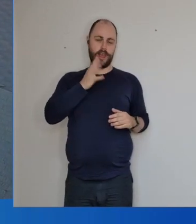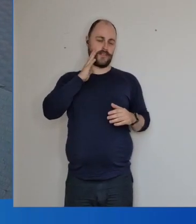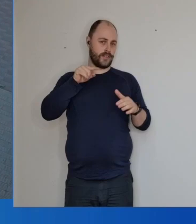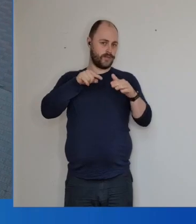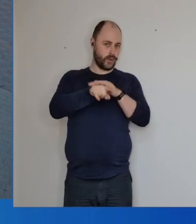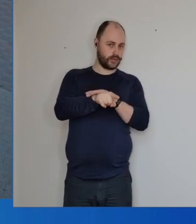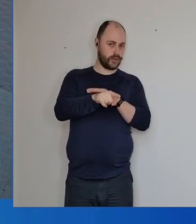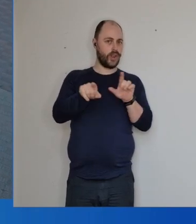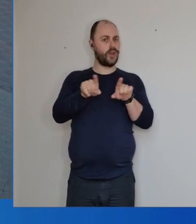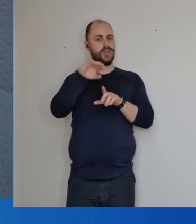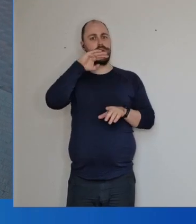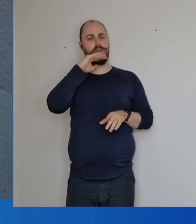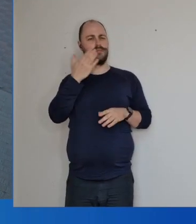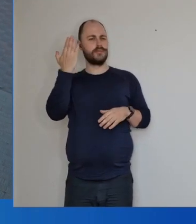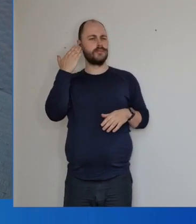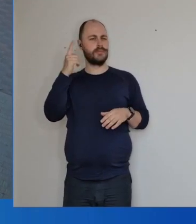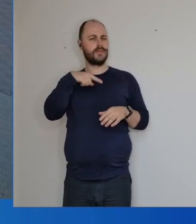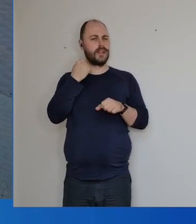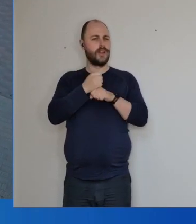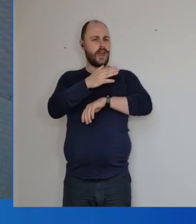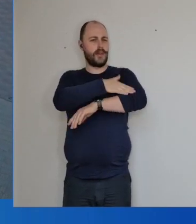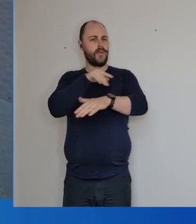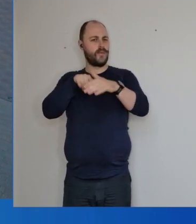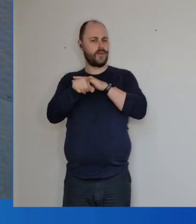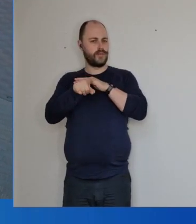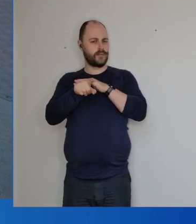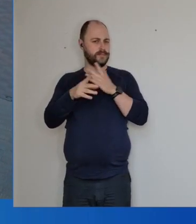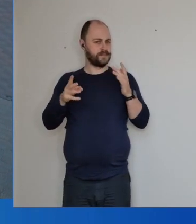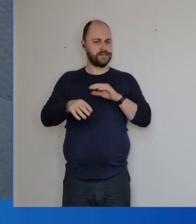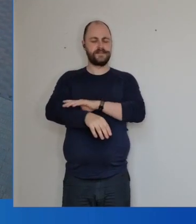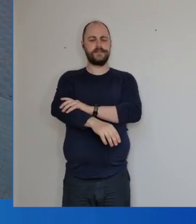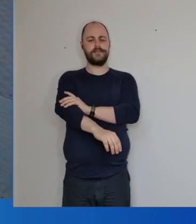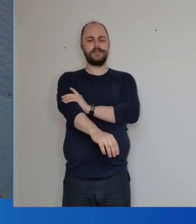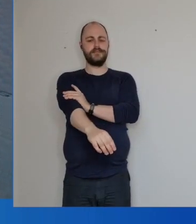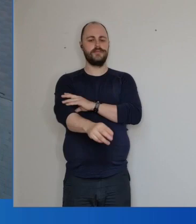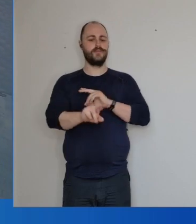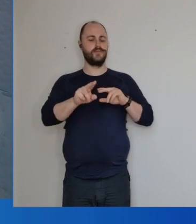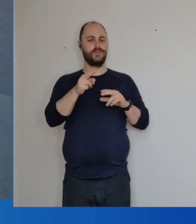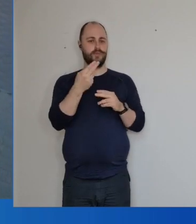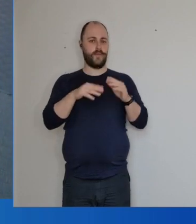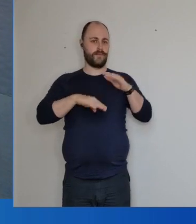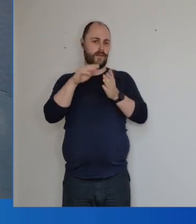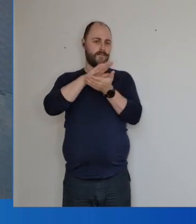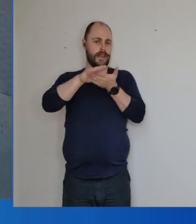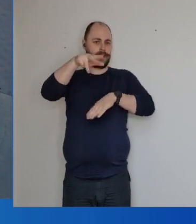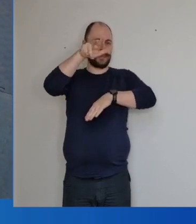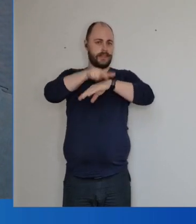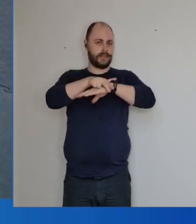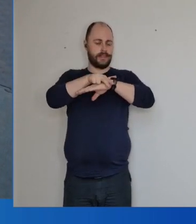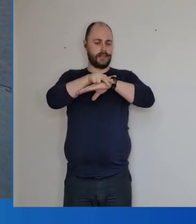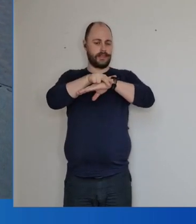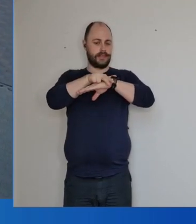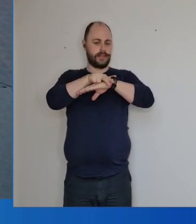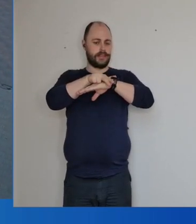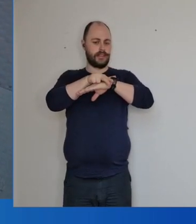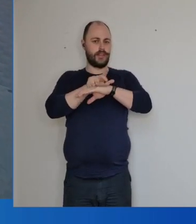lot when escaping, and it's also the one we used when we did the elbow escape from the mount. So this time you are going to be completely flat,